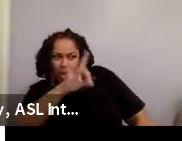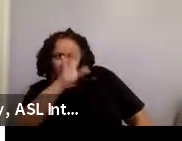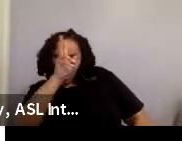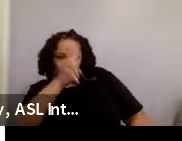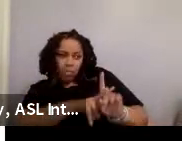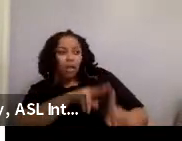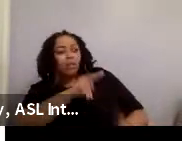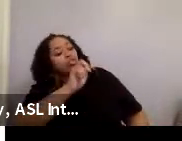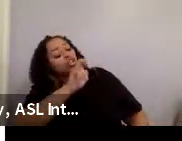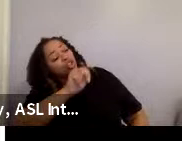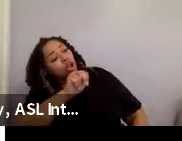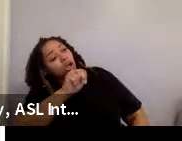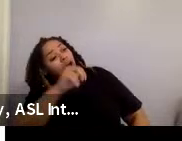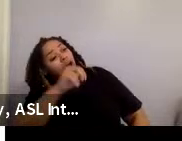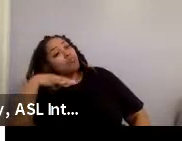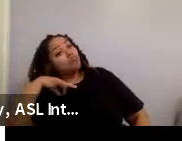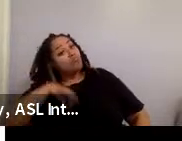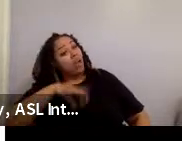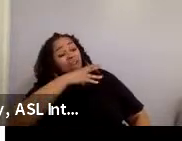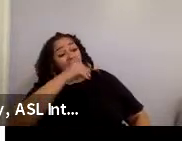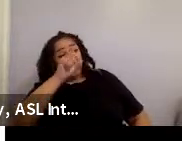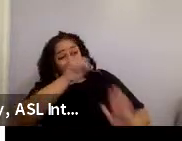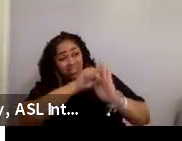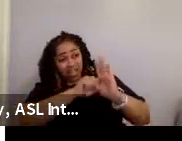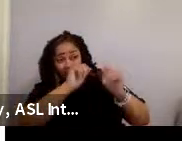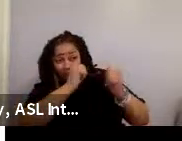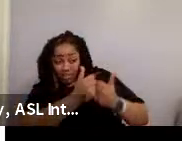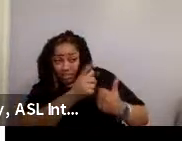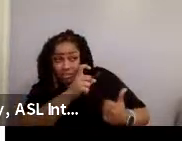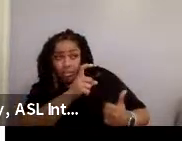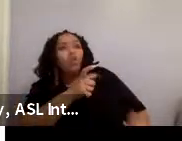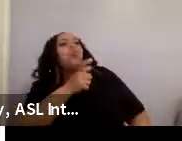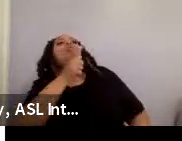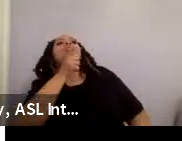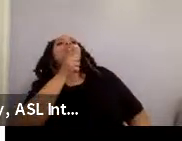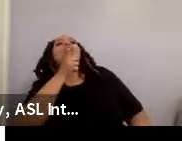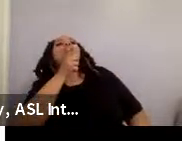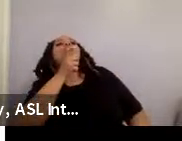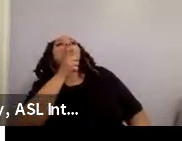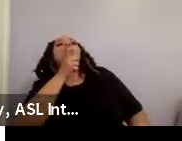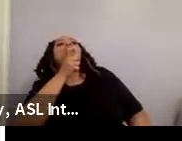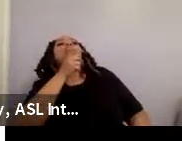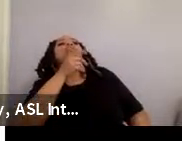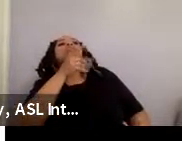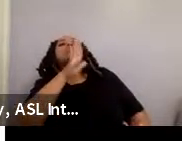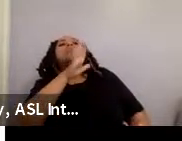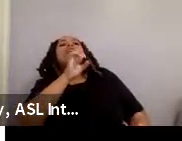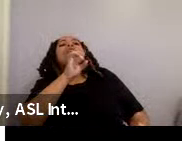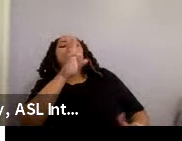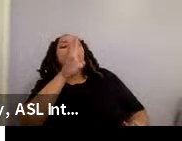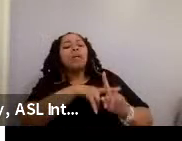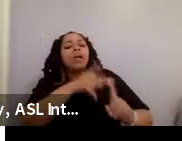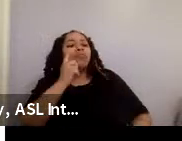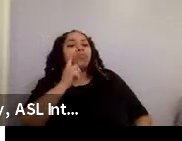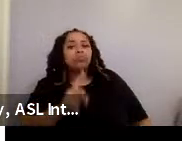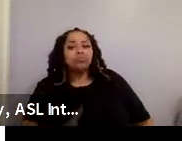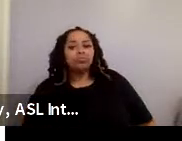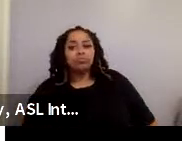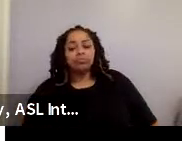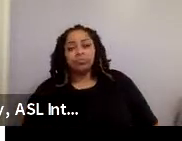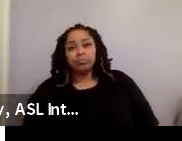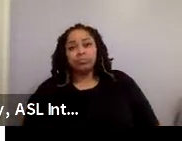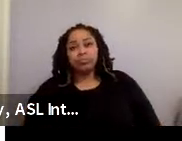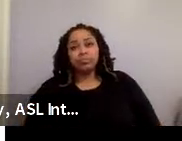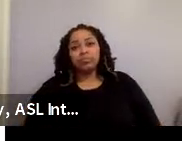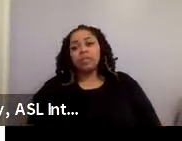to nonprofits and state agencies? Who does 508 apply to? Thank you, Brooke. This